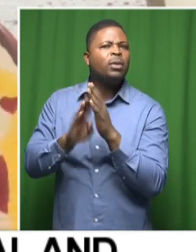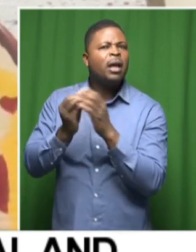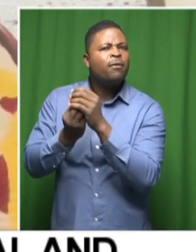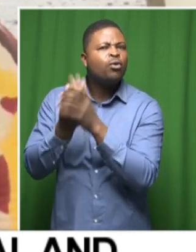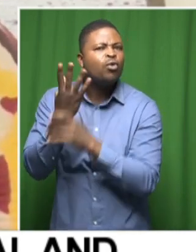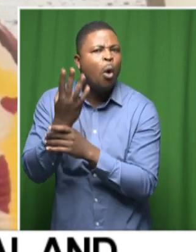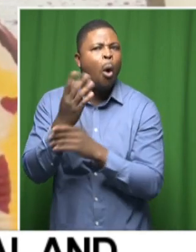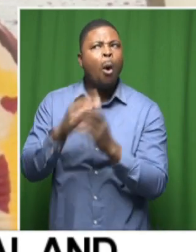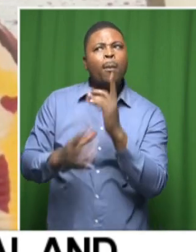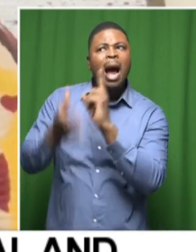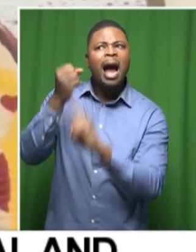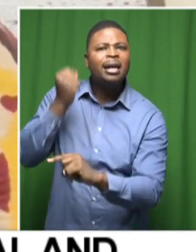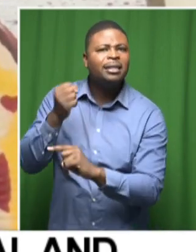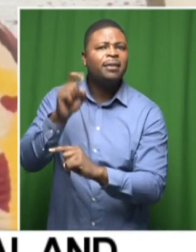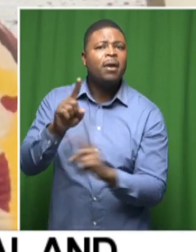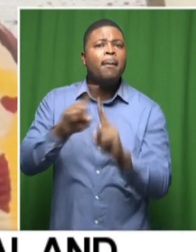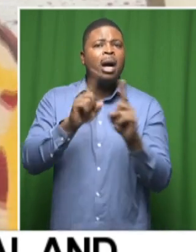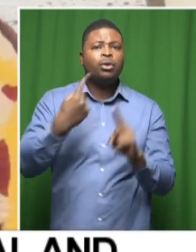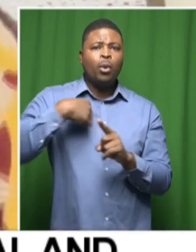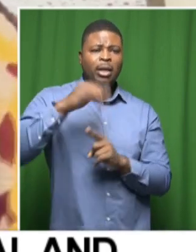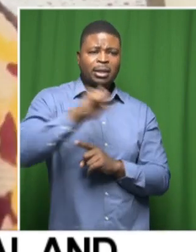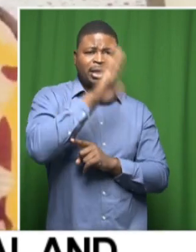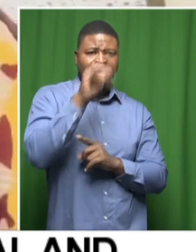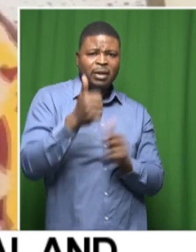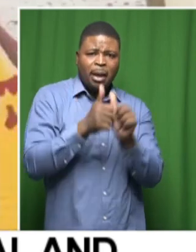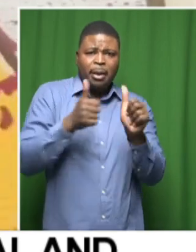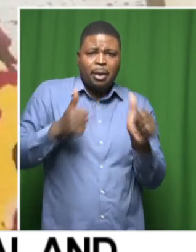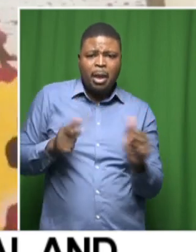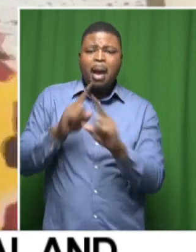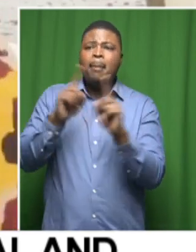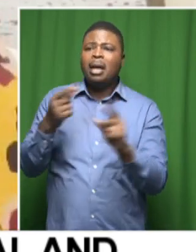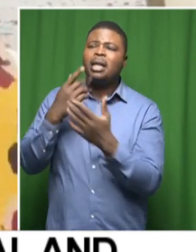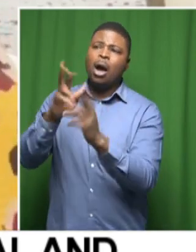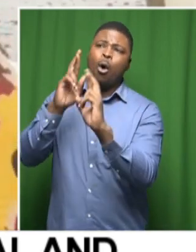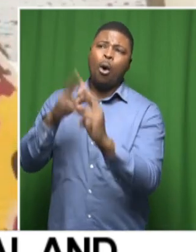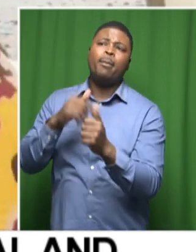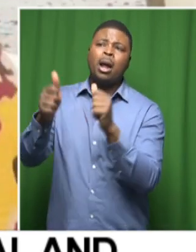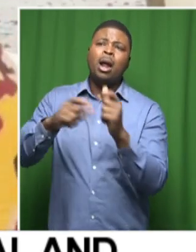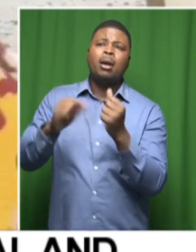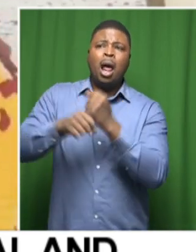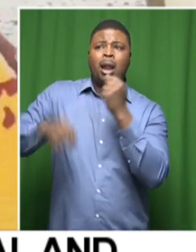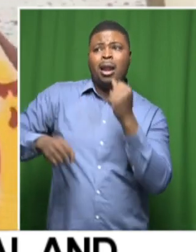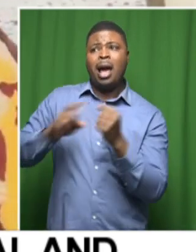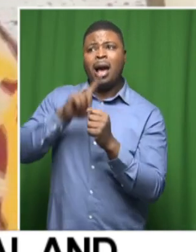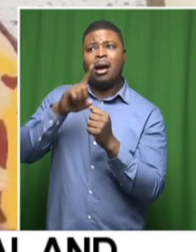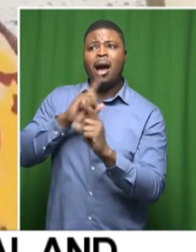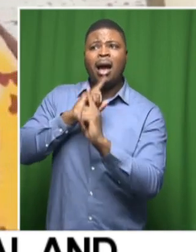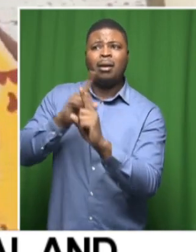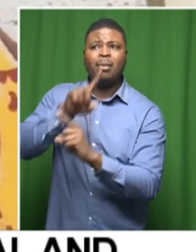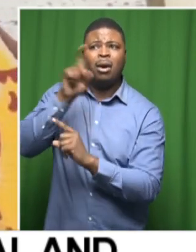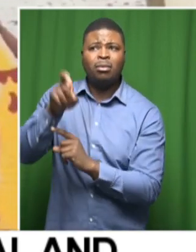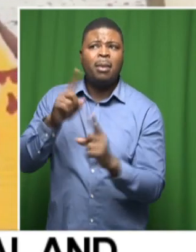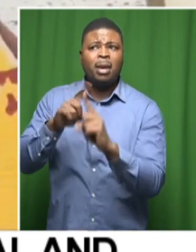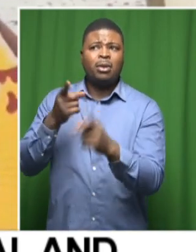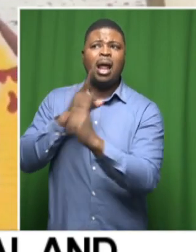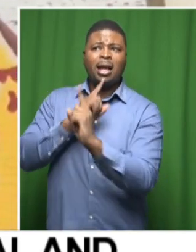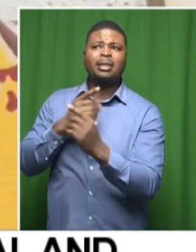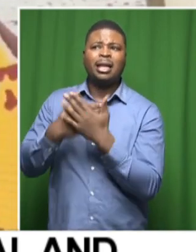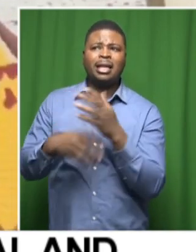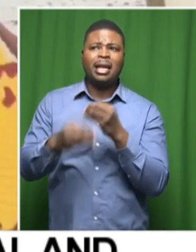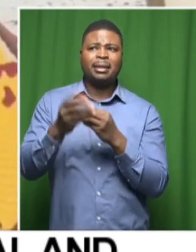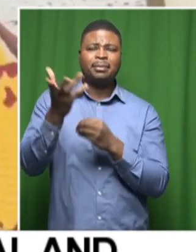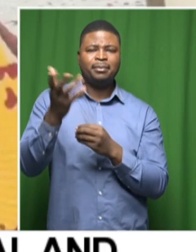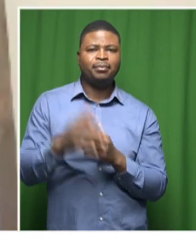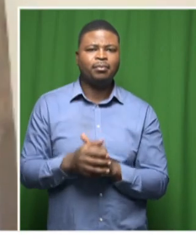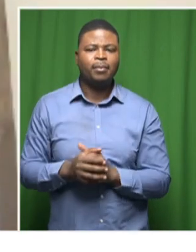lagging. So I know I've thrown a lot at you, but perhaps you can get those into your answer. Sure. I think for the first part of your